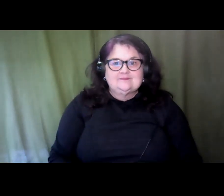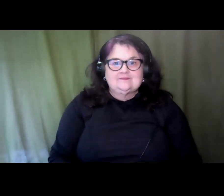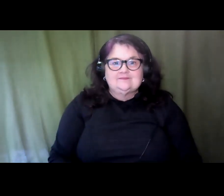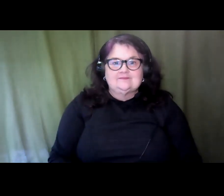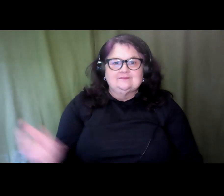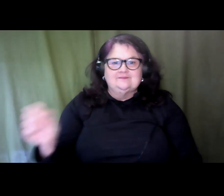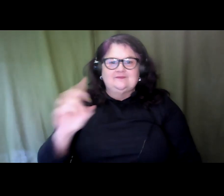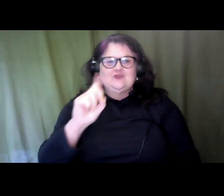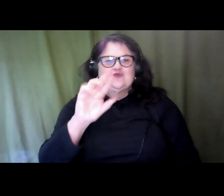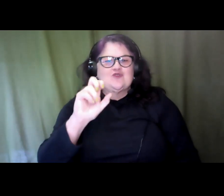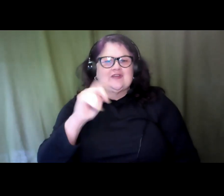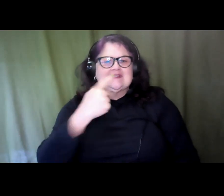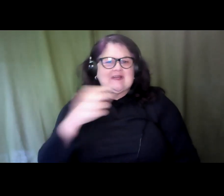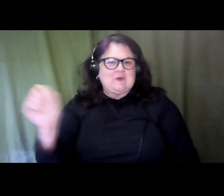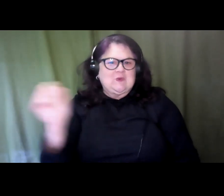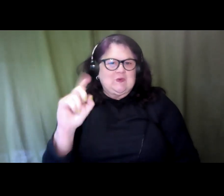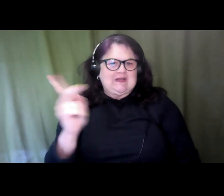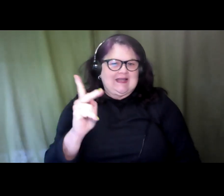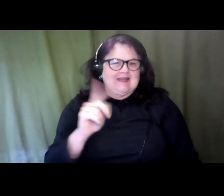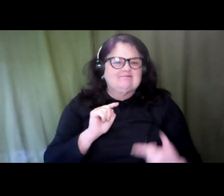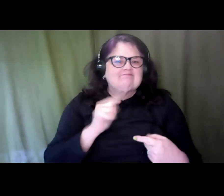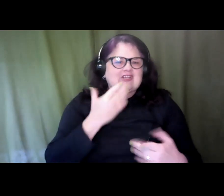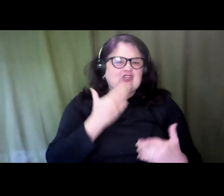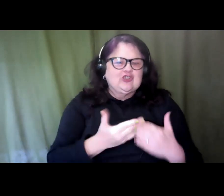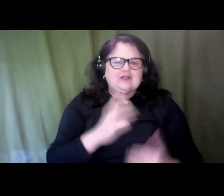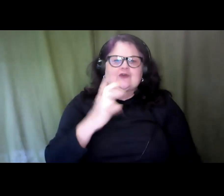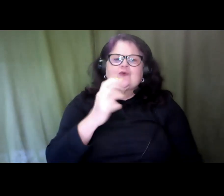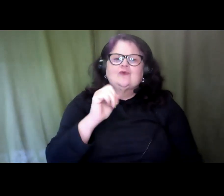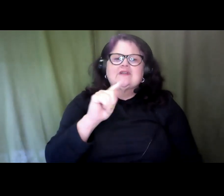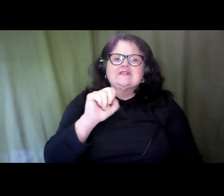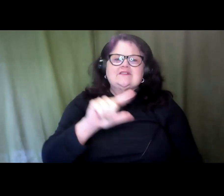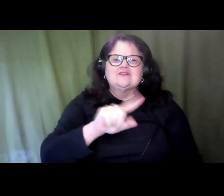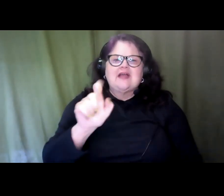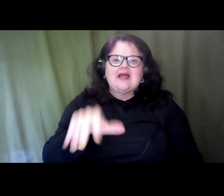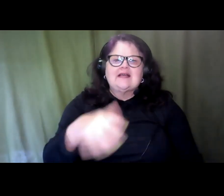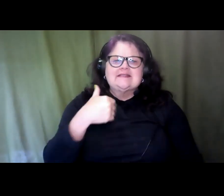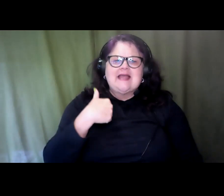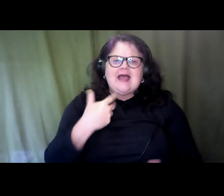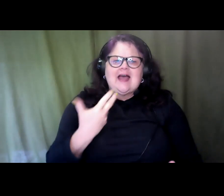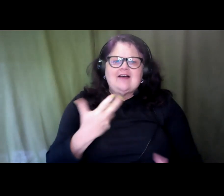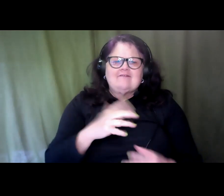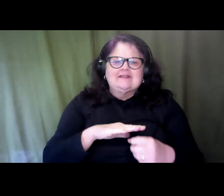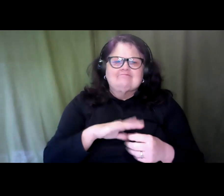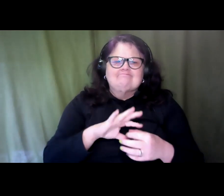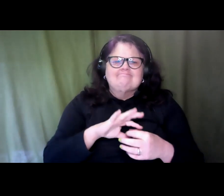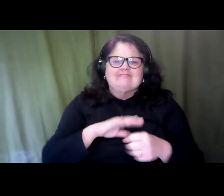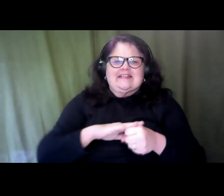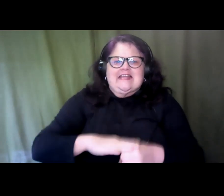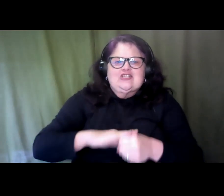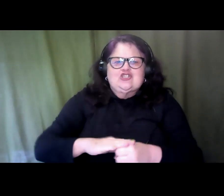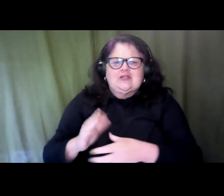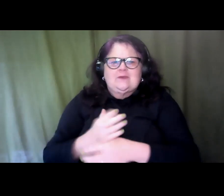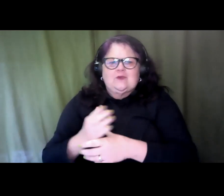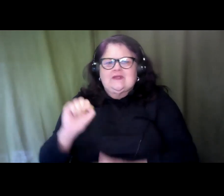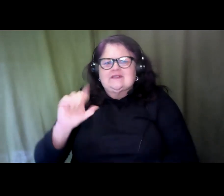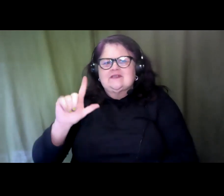Okay, so this is a good one. Crystal asks, is there an inherent tension between solidarity economy